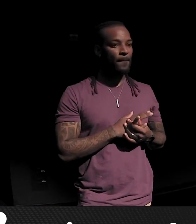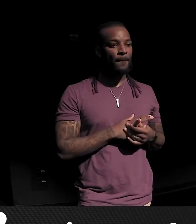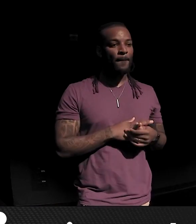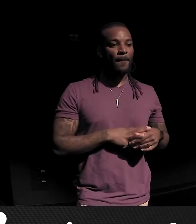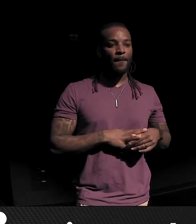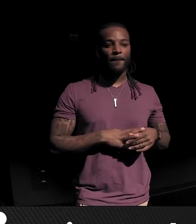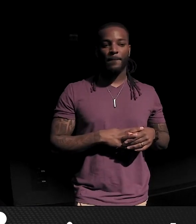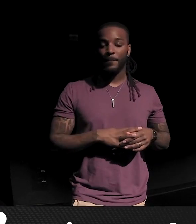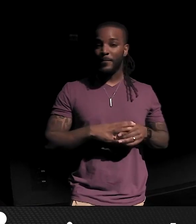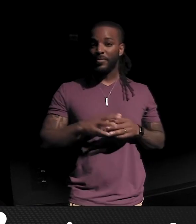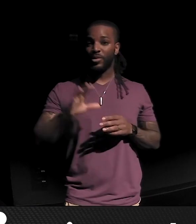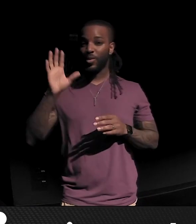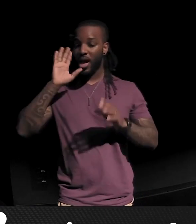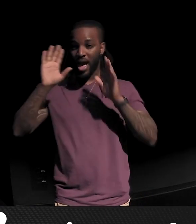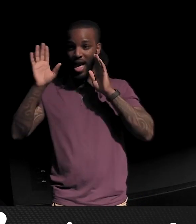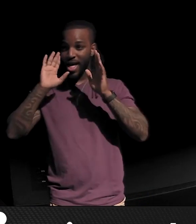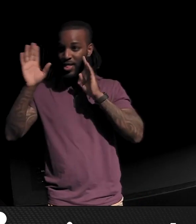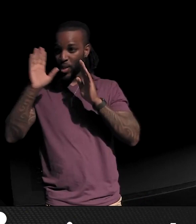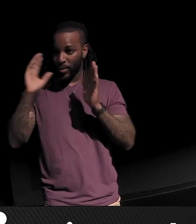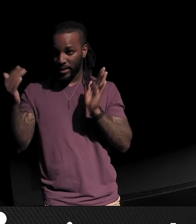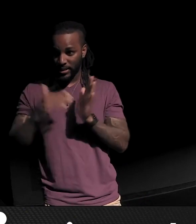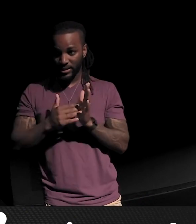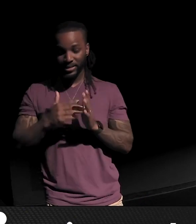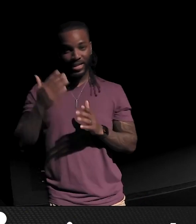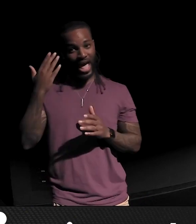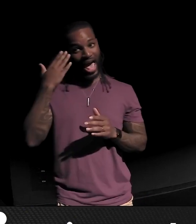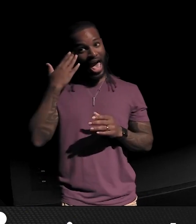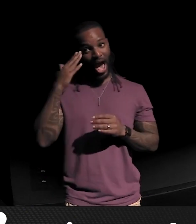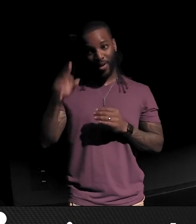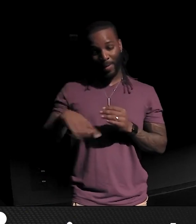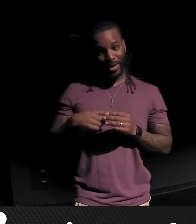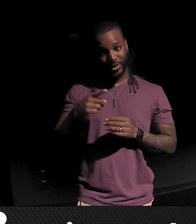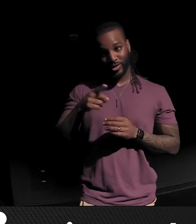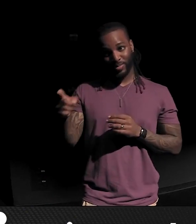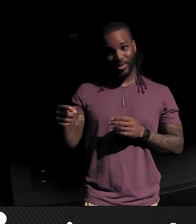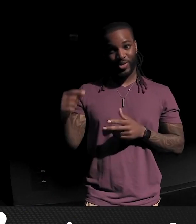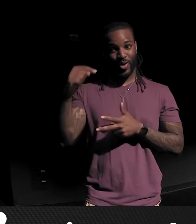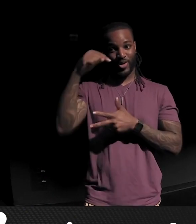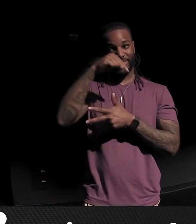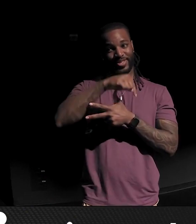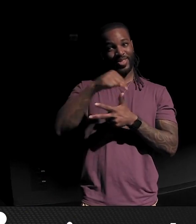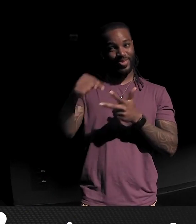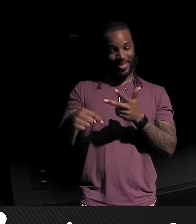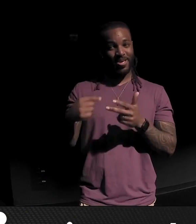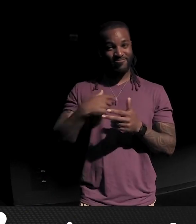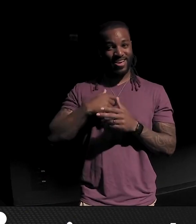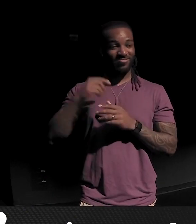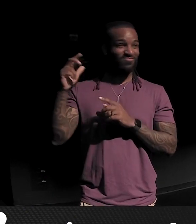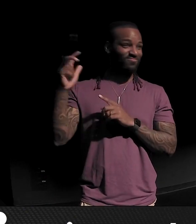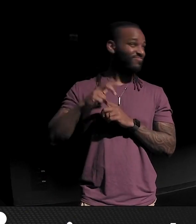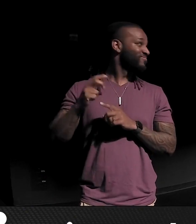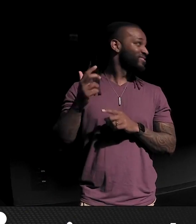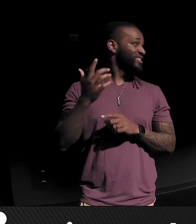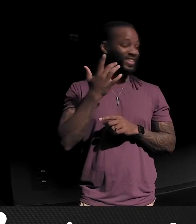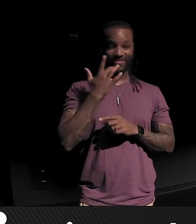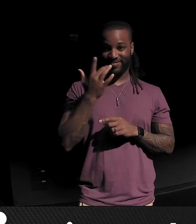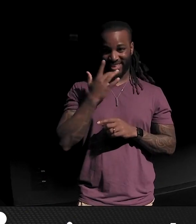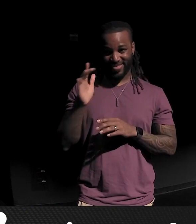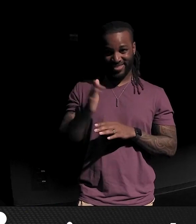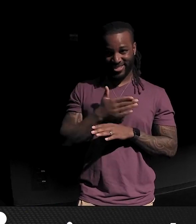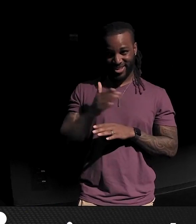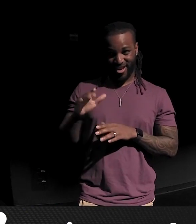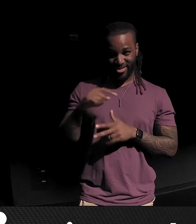Well, hello again. I don't know about you. Those are three of my absolute favorite worship songs, so it was great to enjoy those